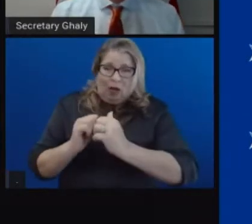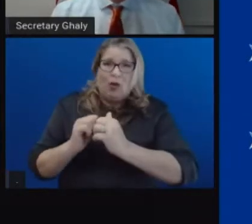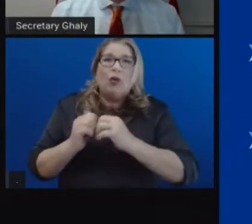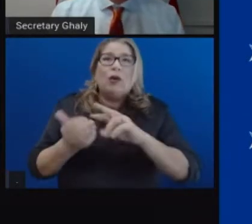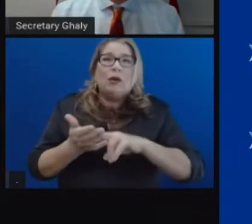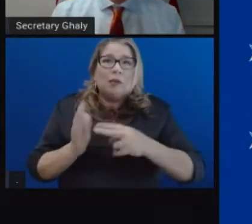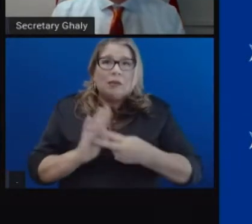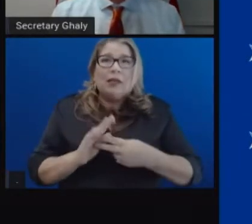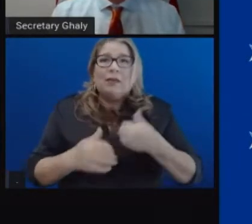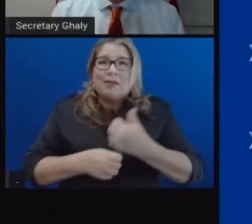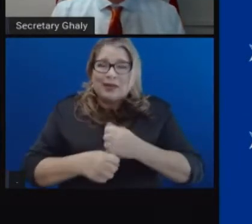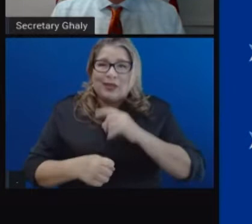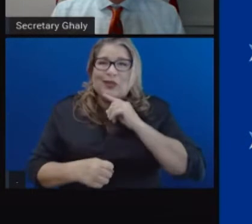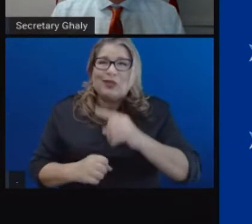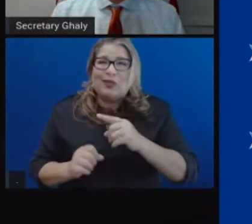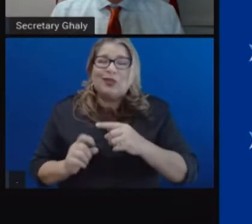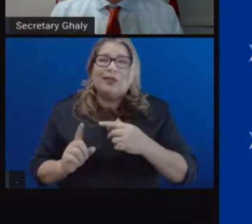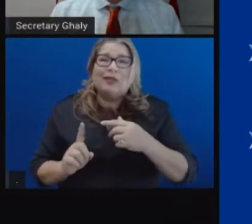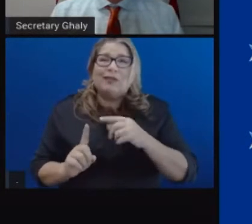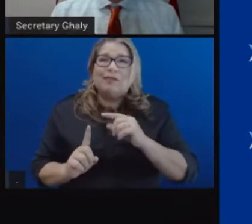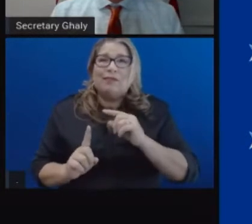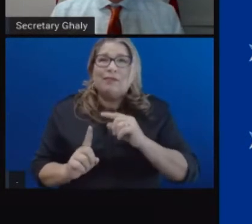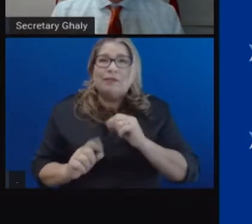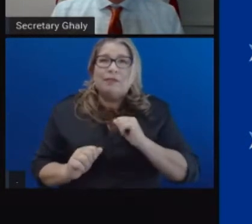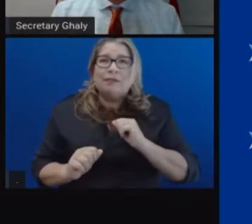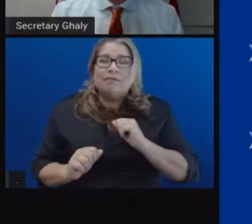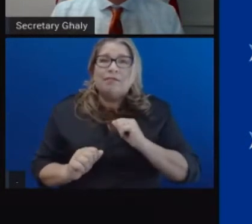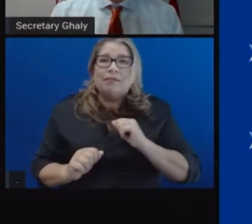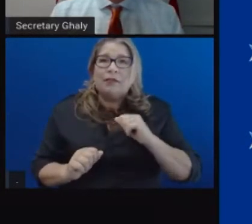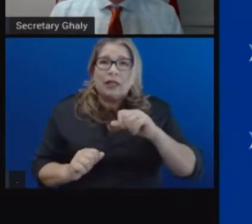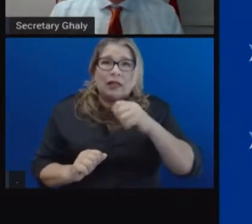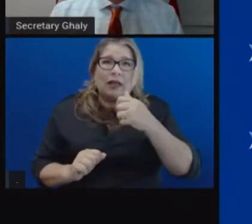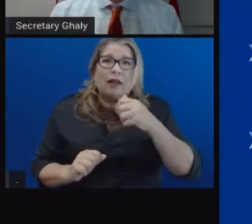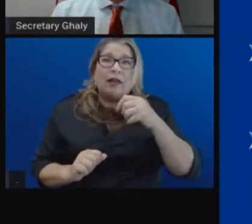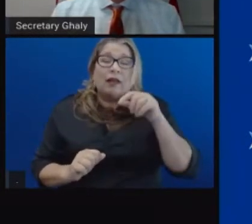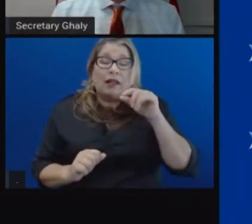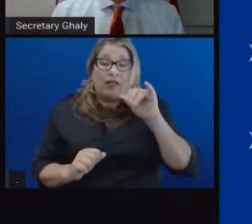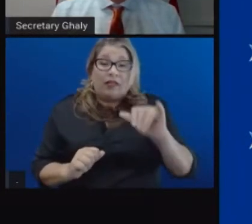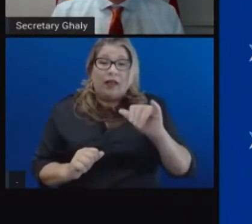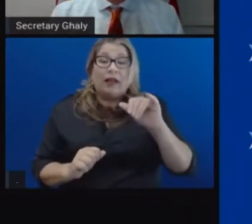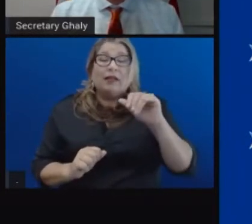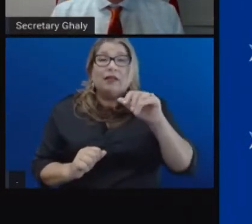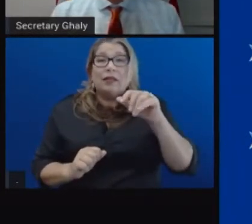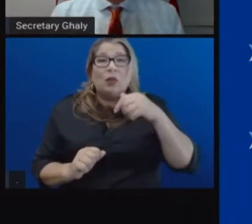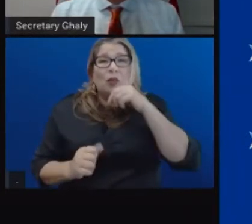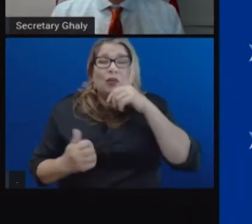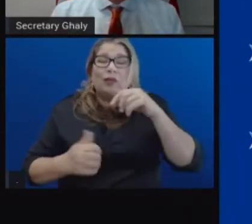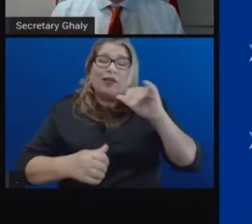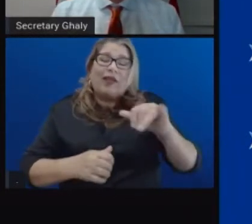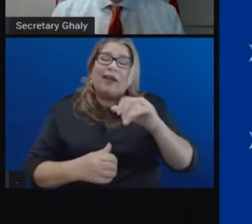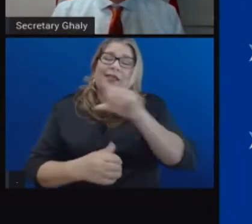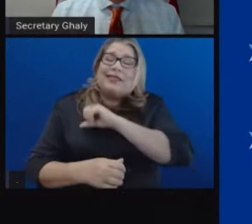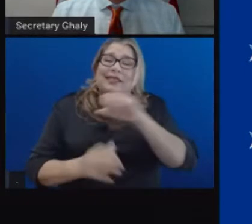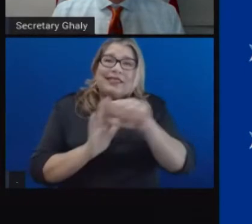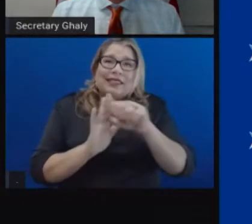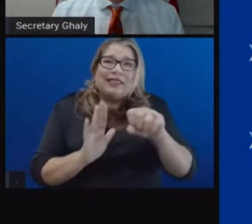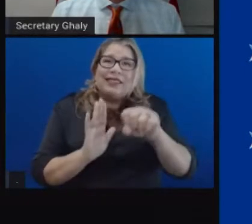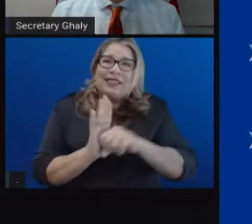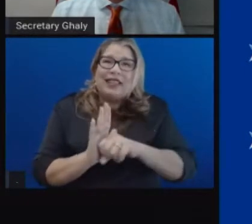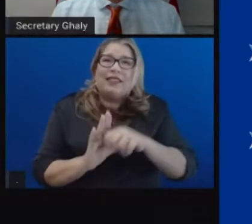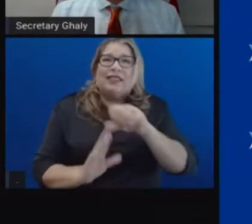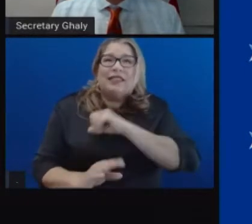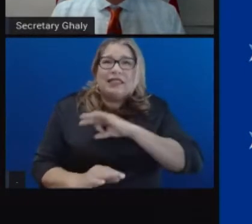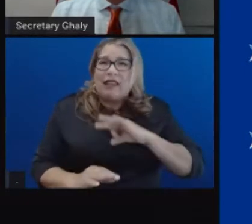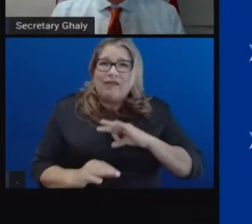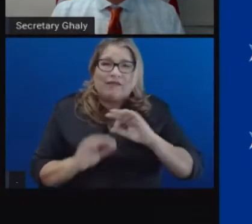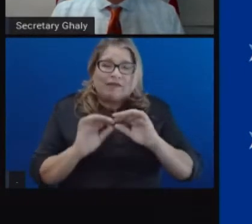other types of state sponsored staff to those alternate care sites, working with the hospital campuses